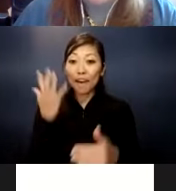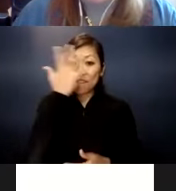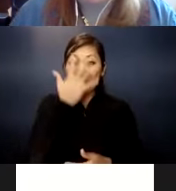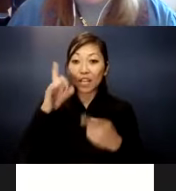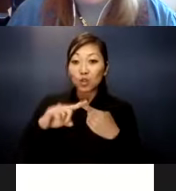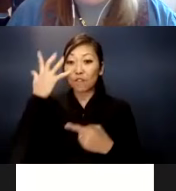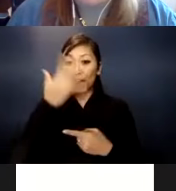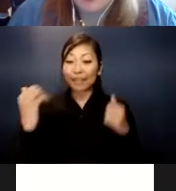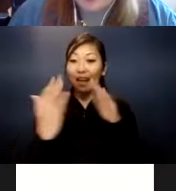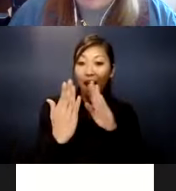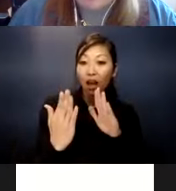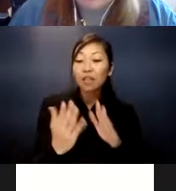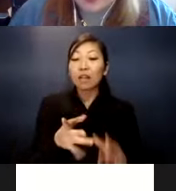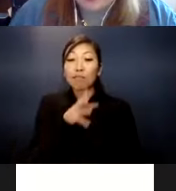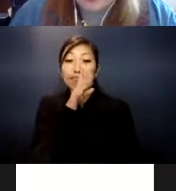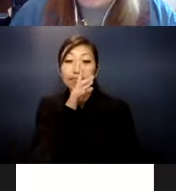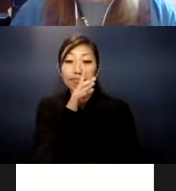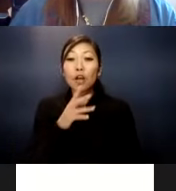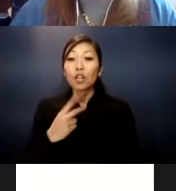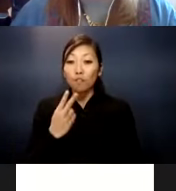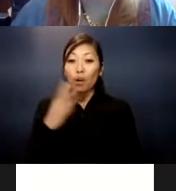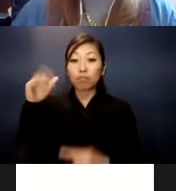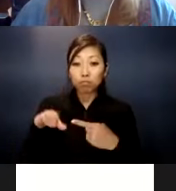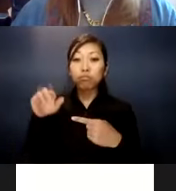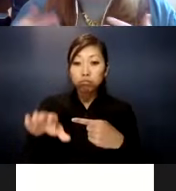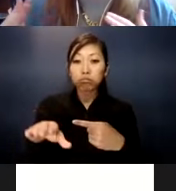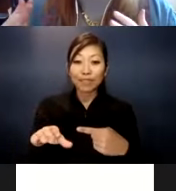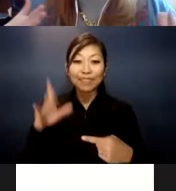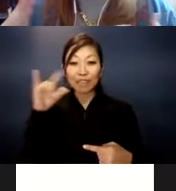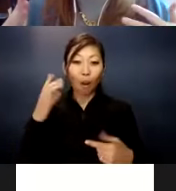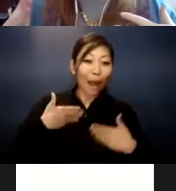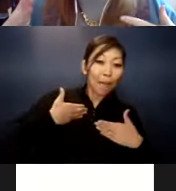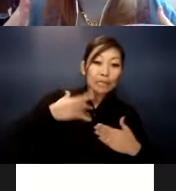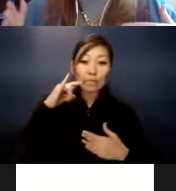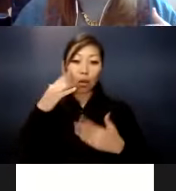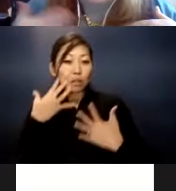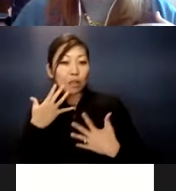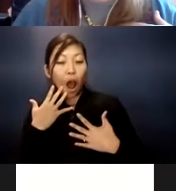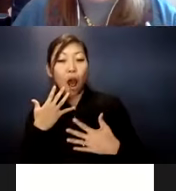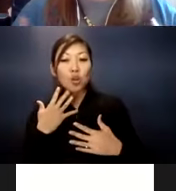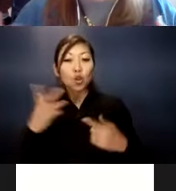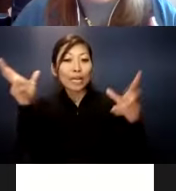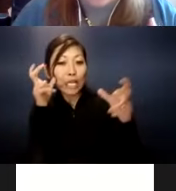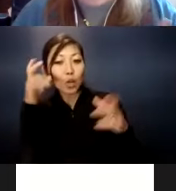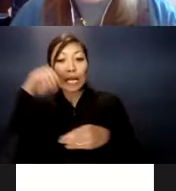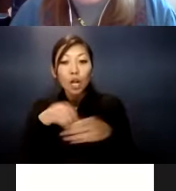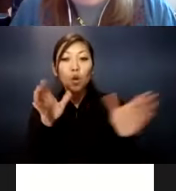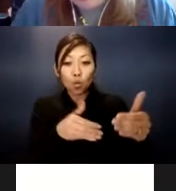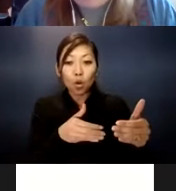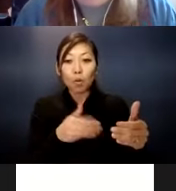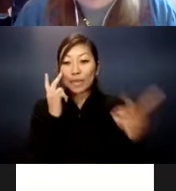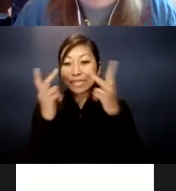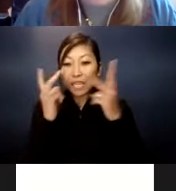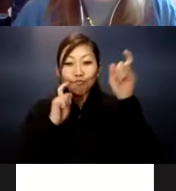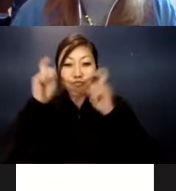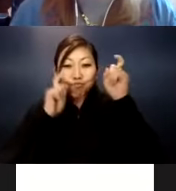mean by what they're saying when they're texting. So much of your affect gets lost when you